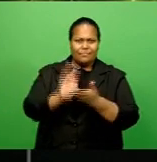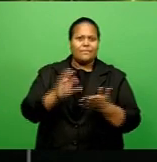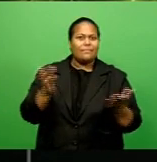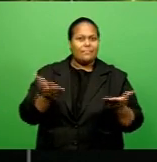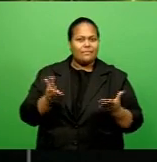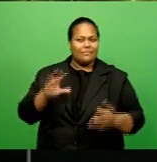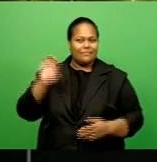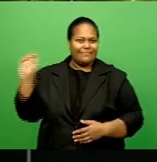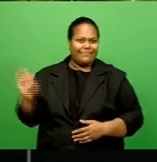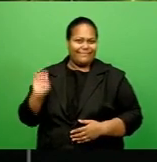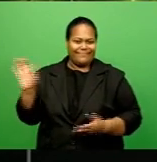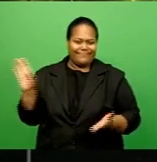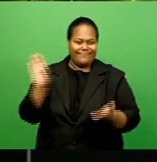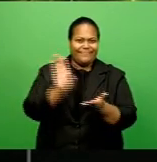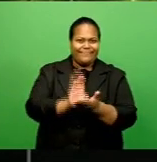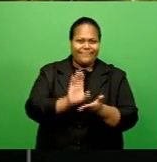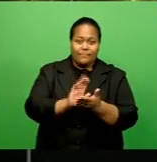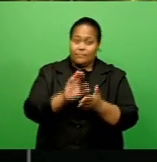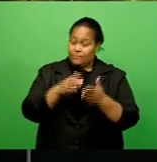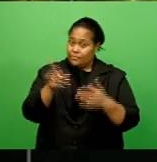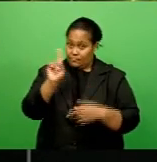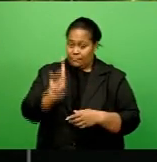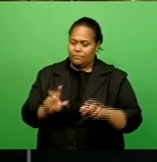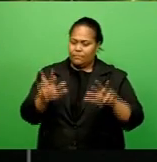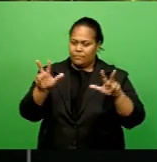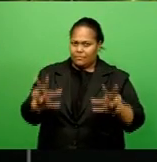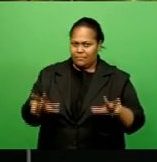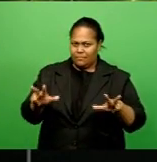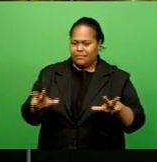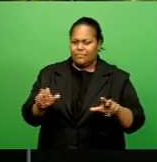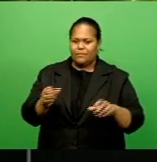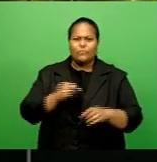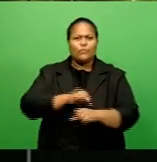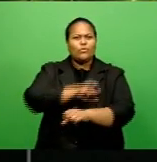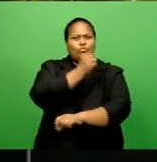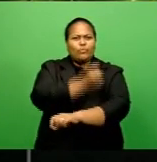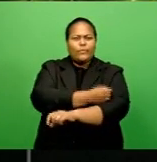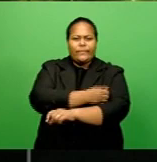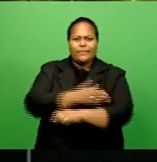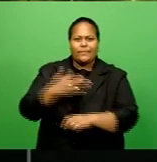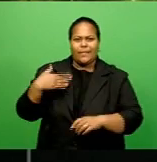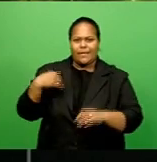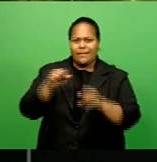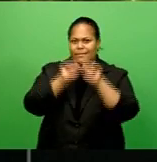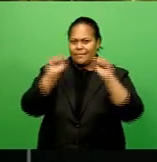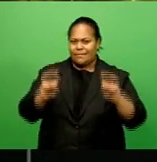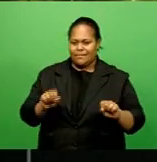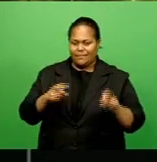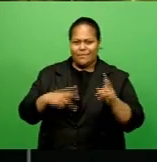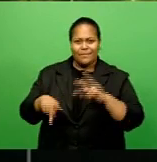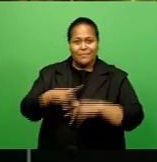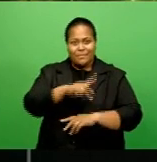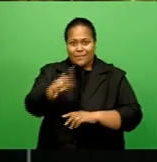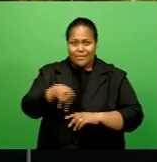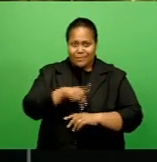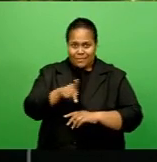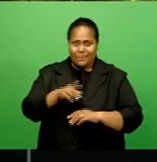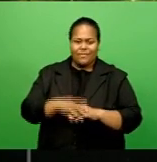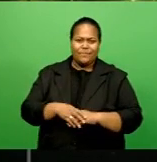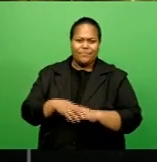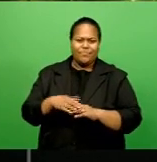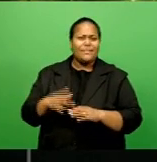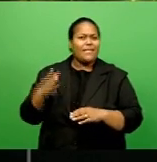EU today signed an agreement to strengthen the health systems in the region. Jeshulal reports the agreement known as the Health Support in Response